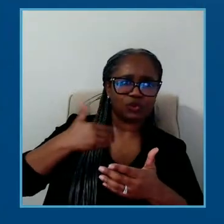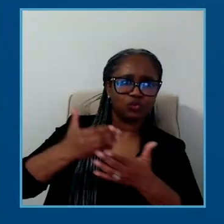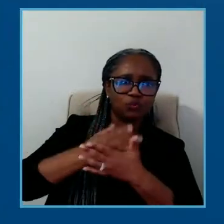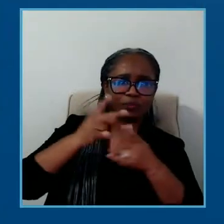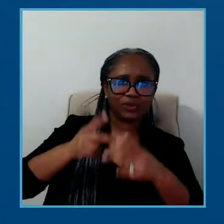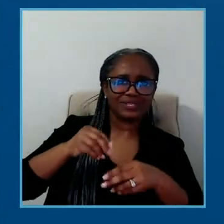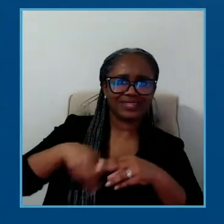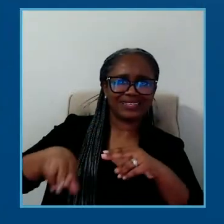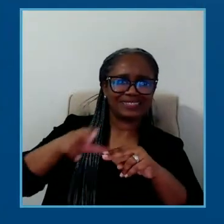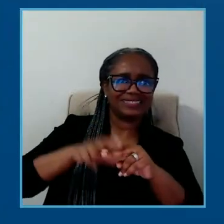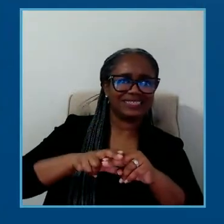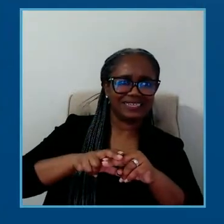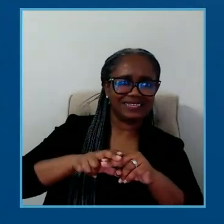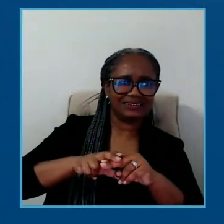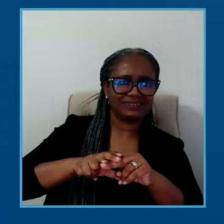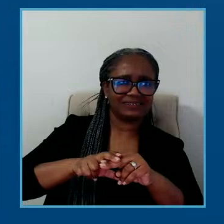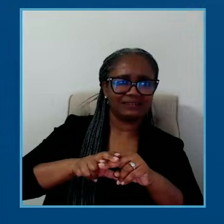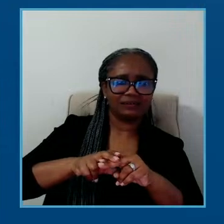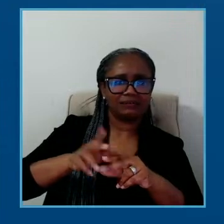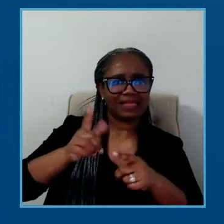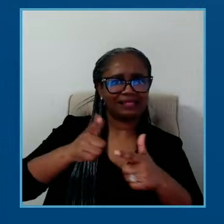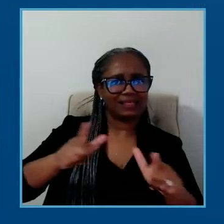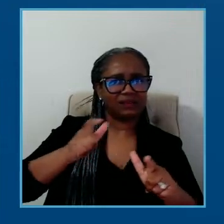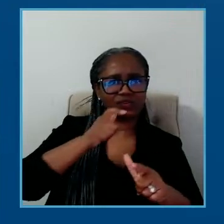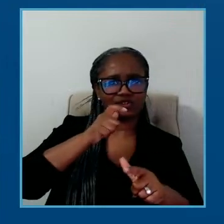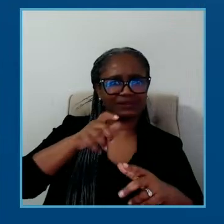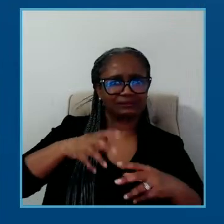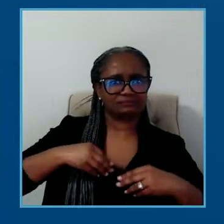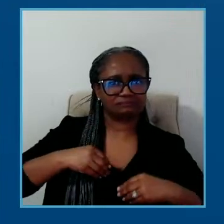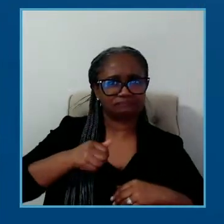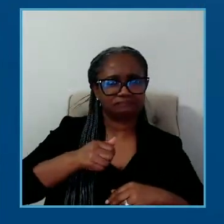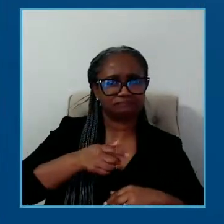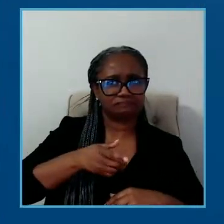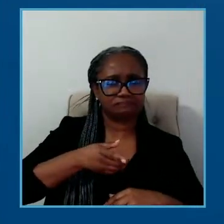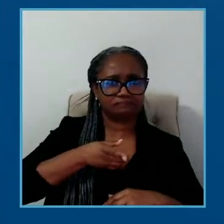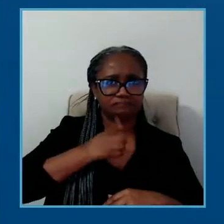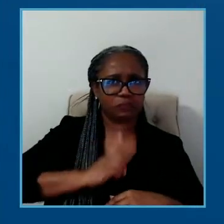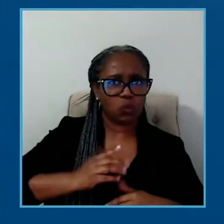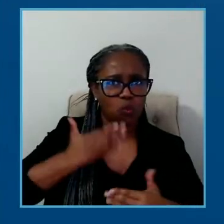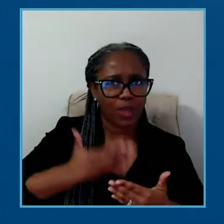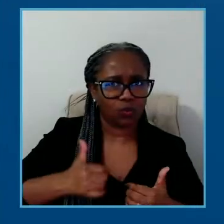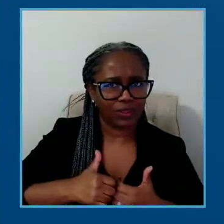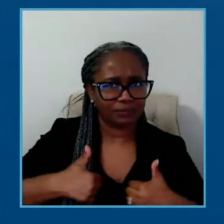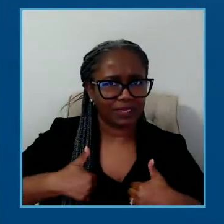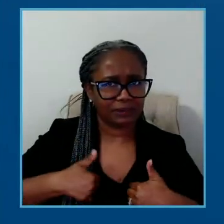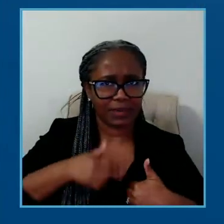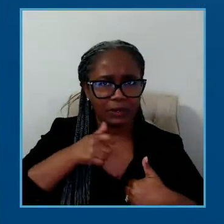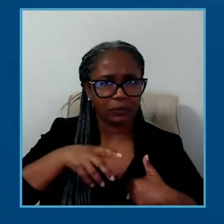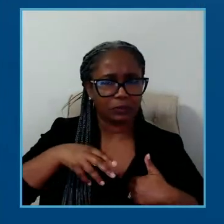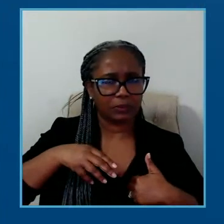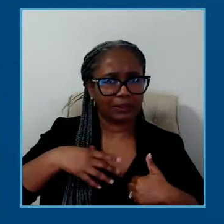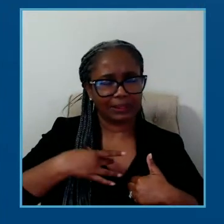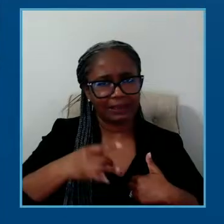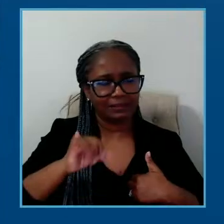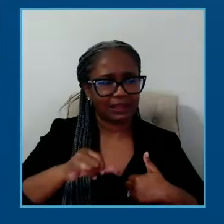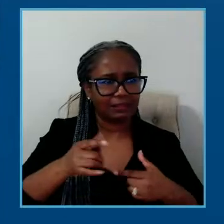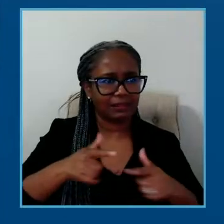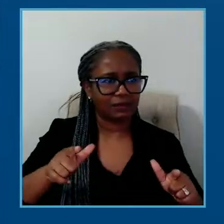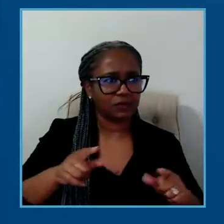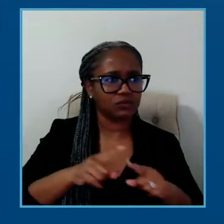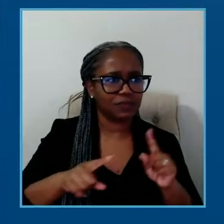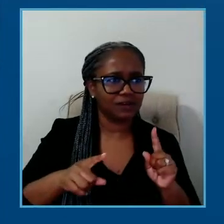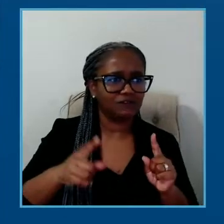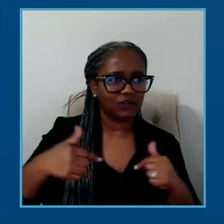new election, I have three fundamental questions. One, is it the same people who voted before? Yes or